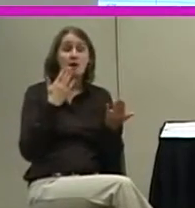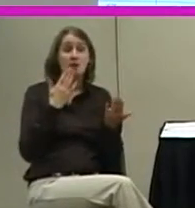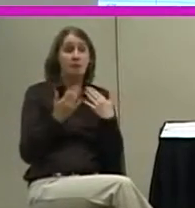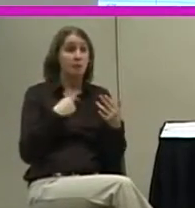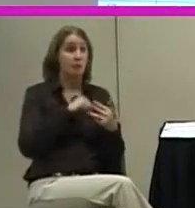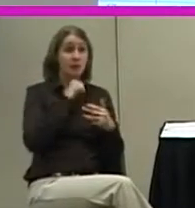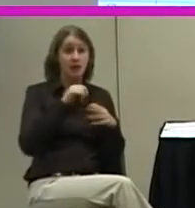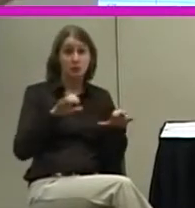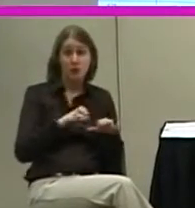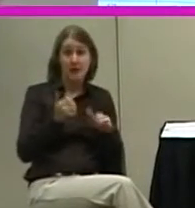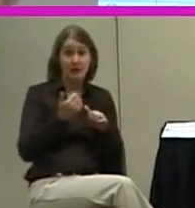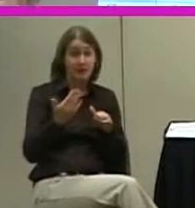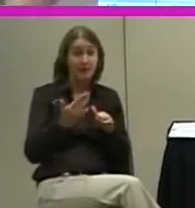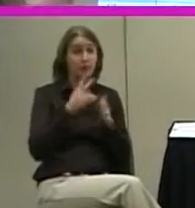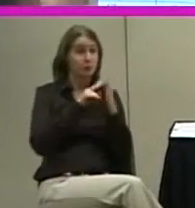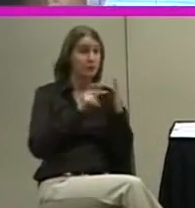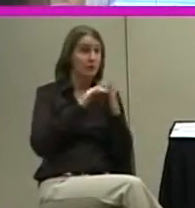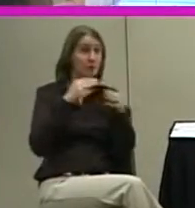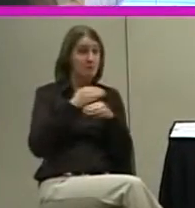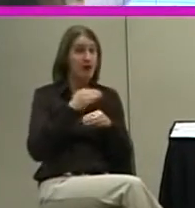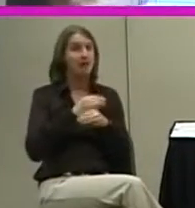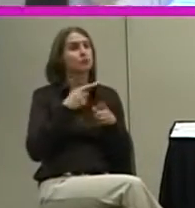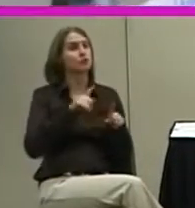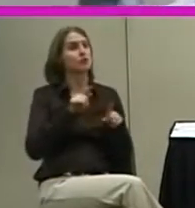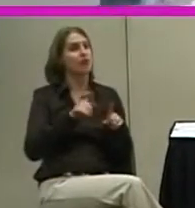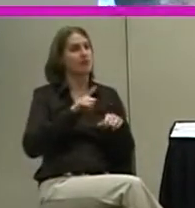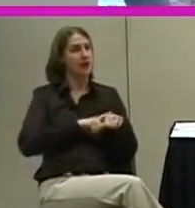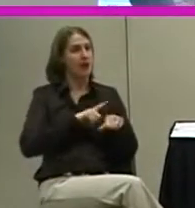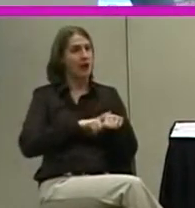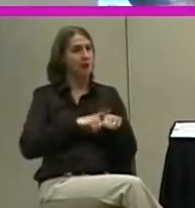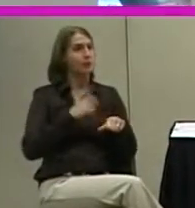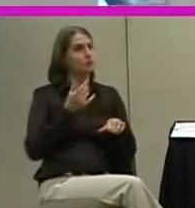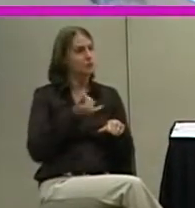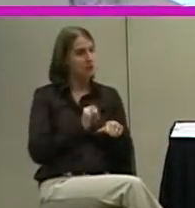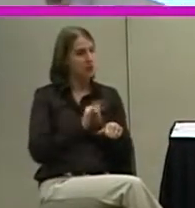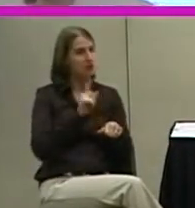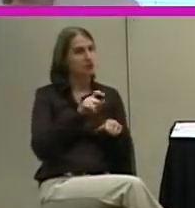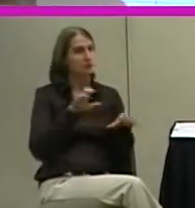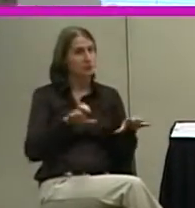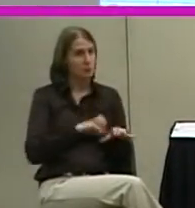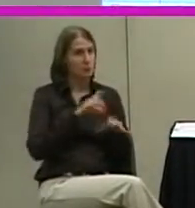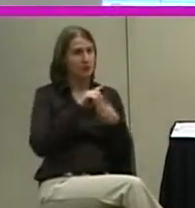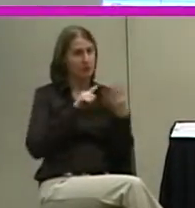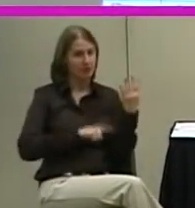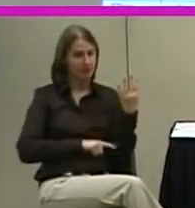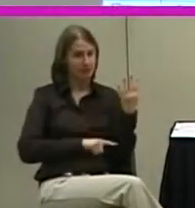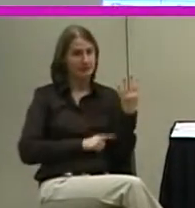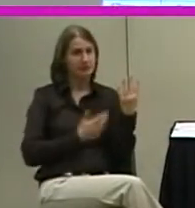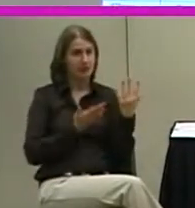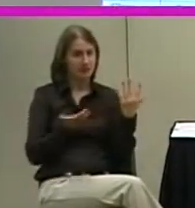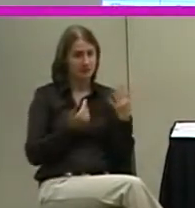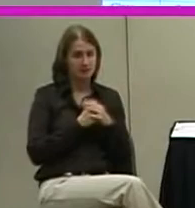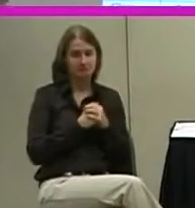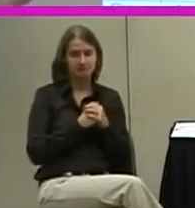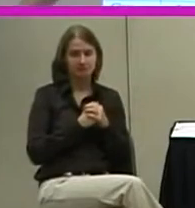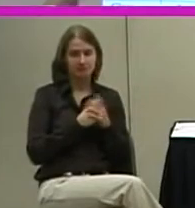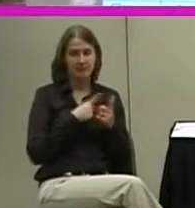class time, but during that time, you should still be doing those things. And then you just